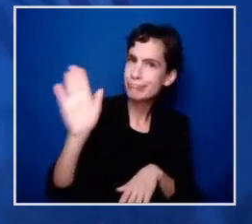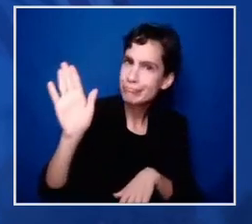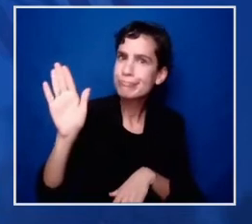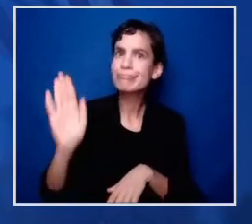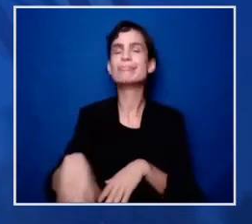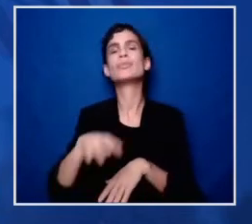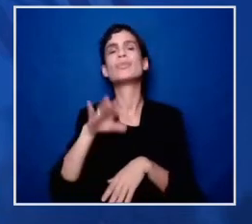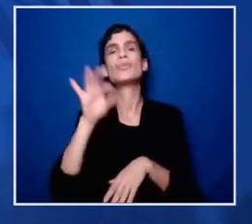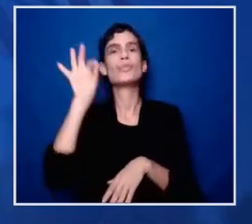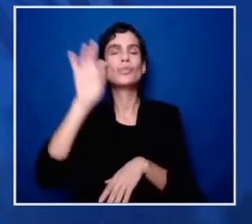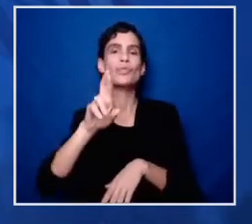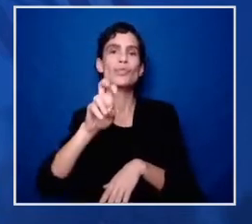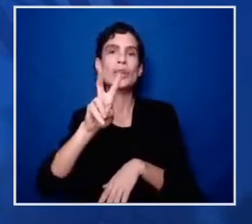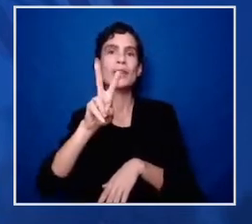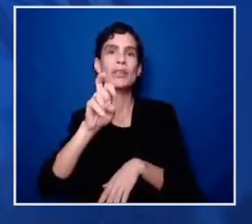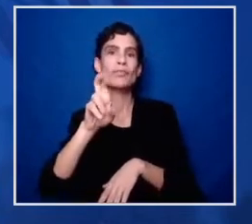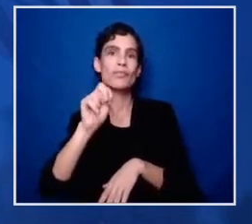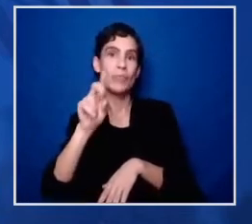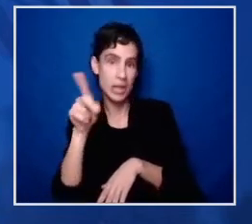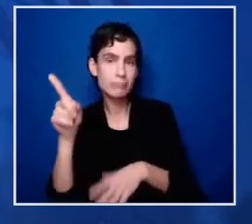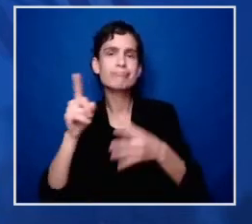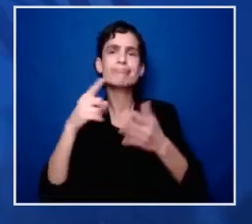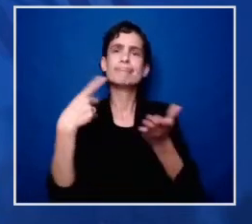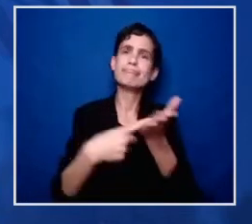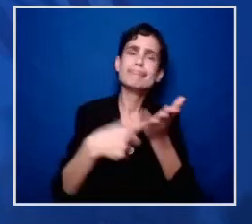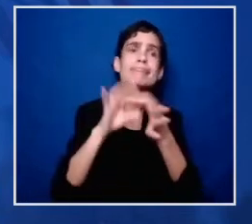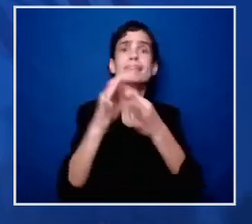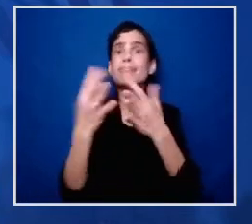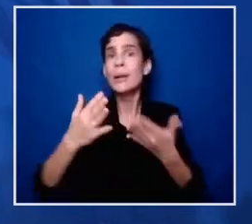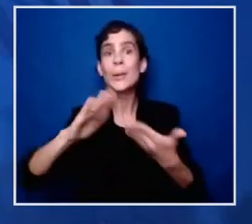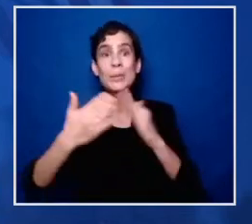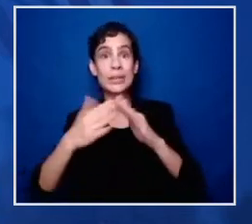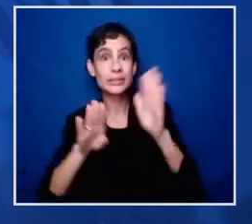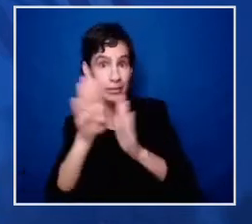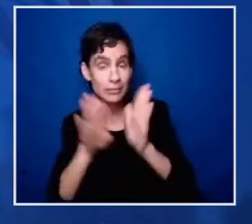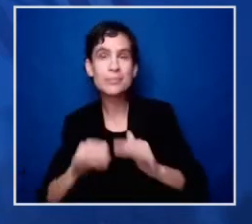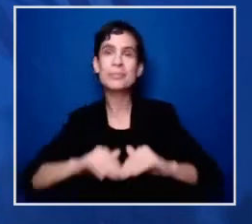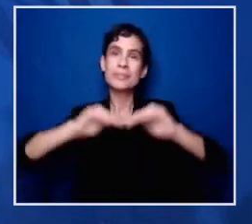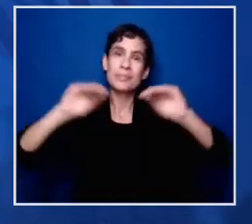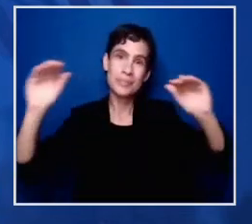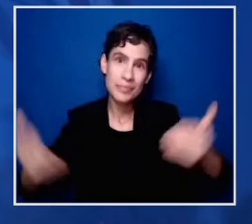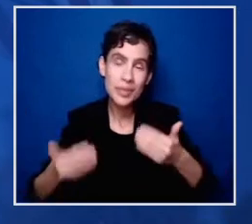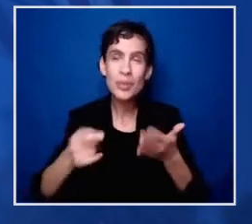community development. Please welcome author, Reverend Alexia Salvia-Terra.